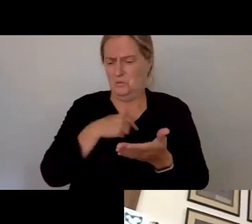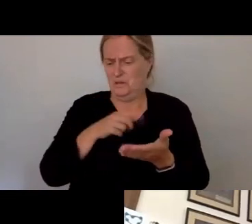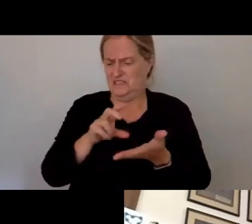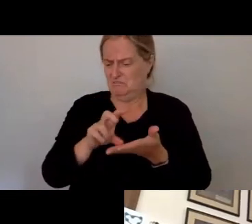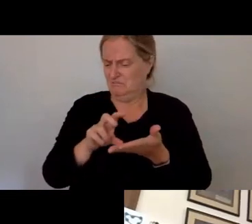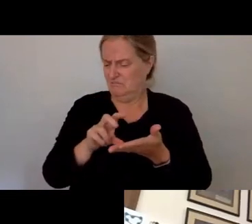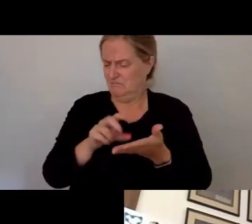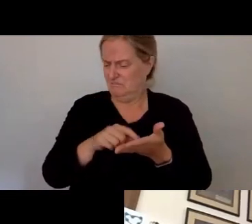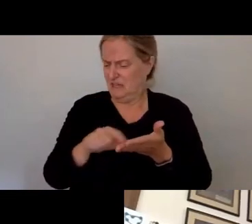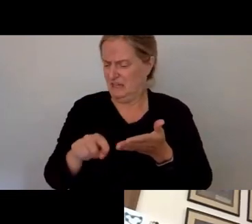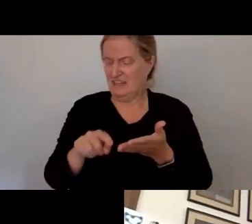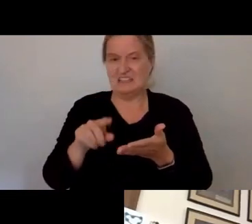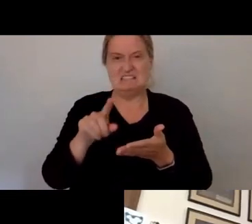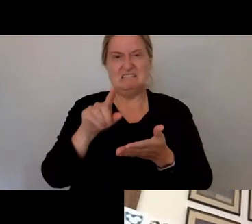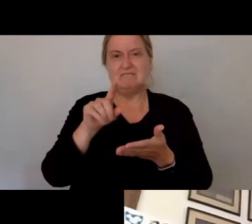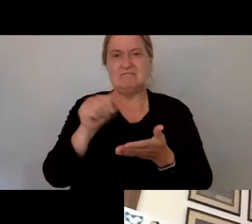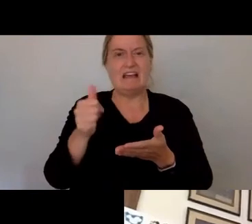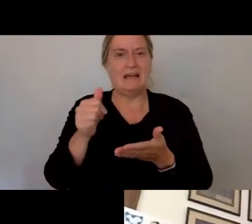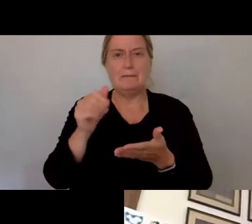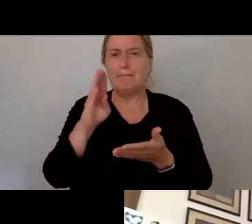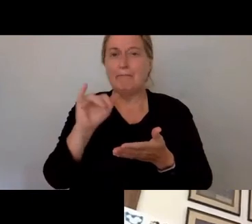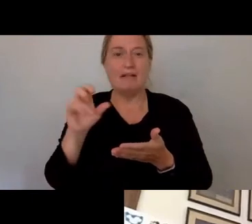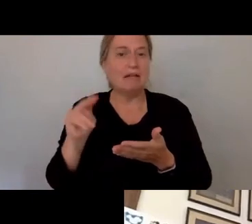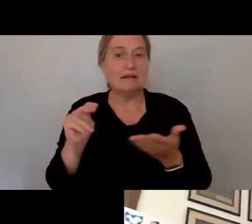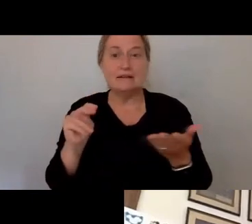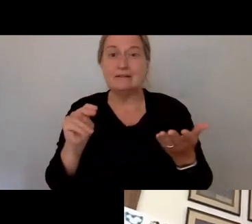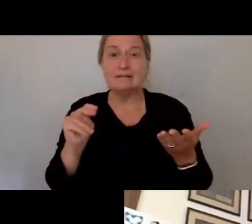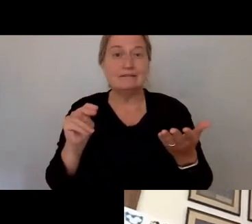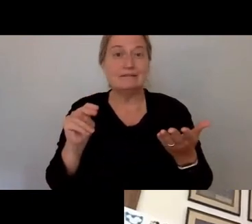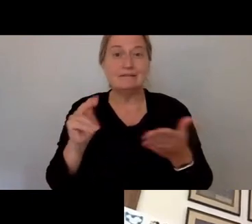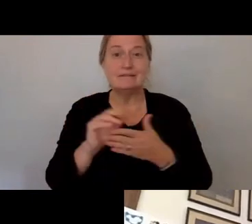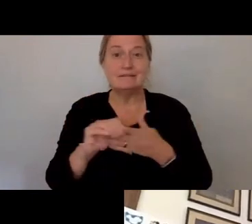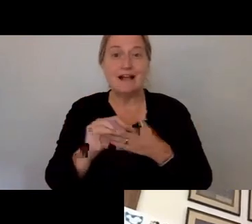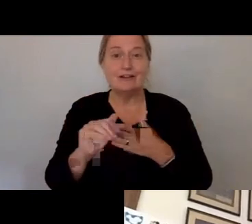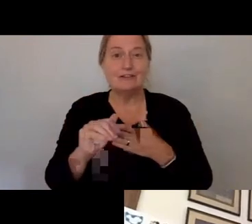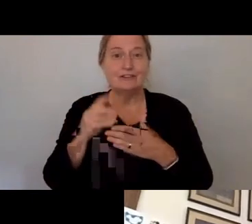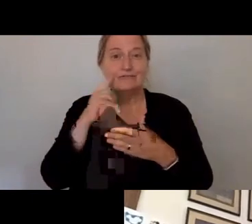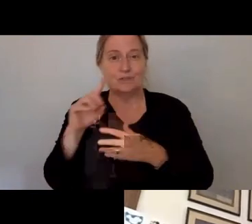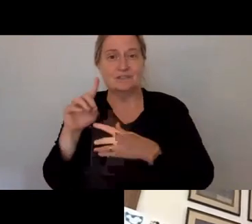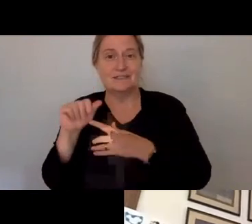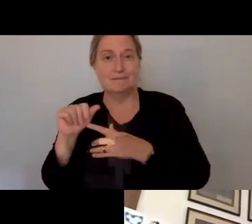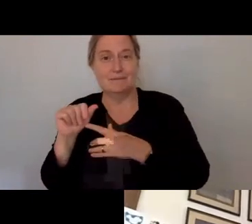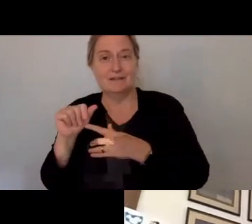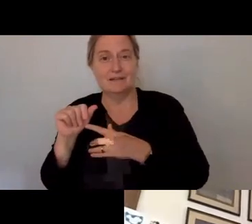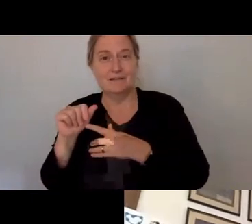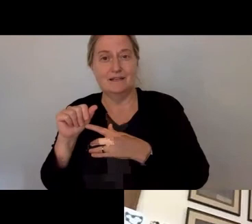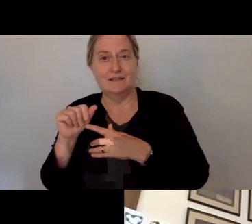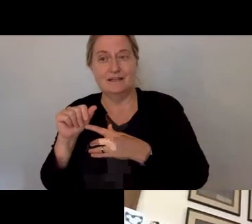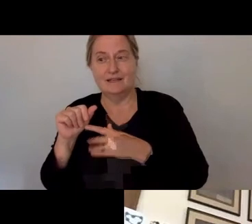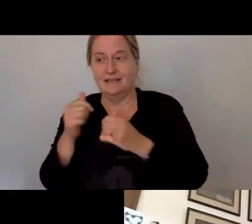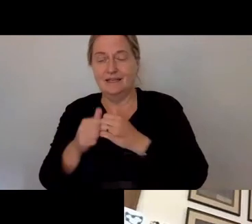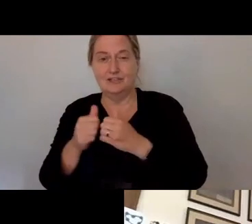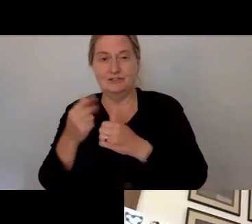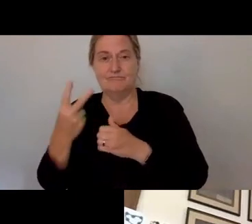forget the numbers, but it's like 10 billion in just the disability side in a biennium at least. And